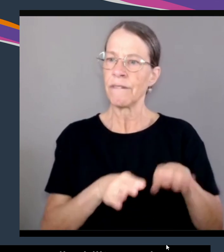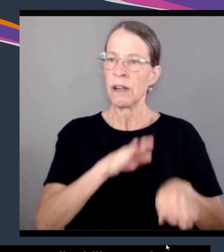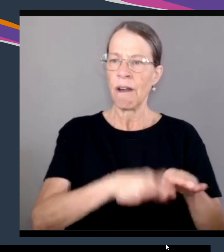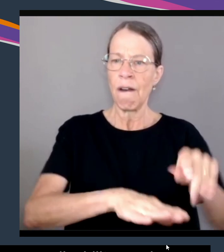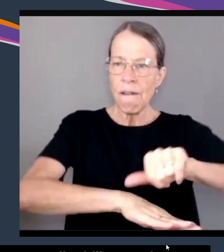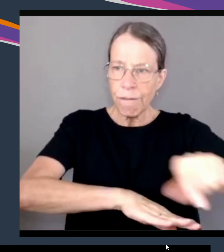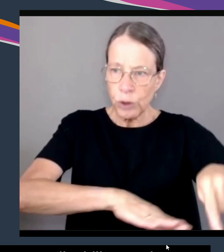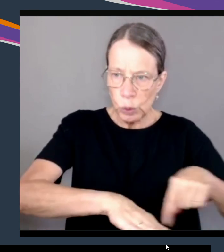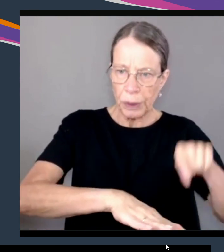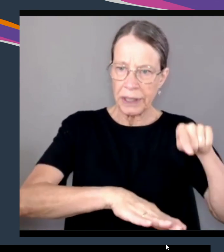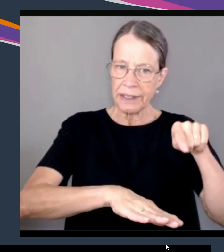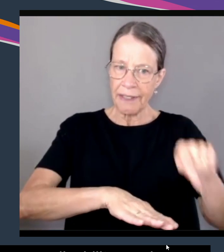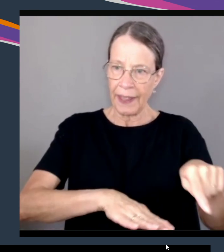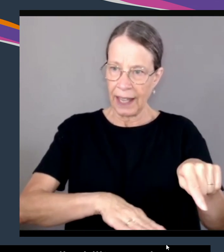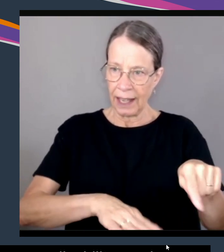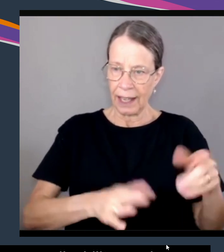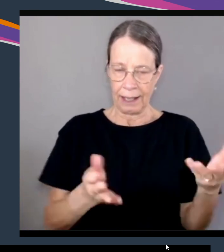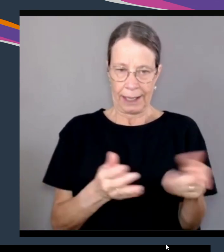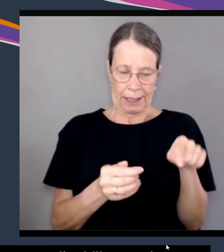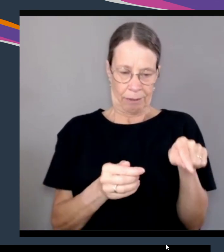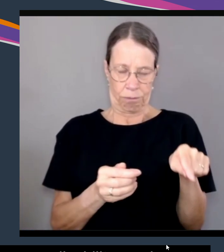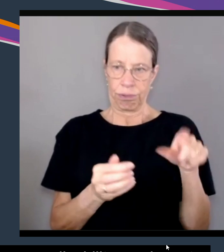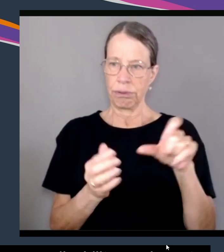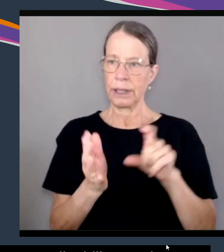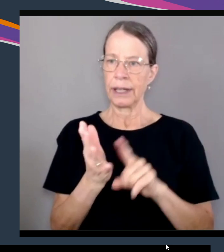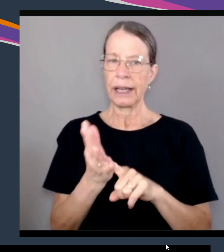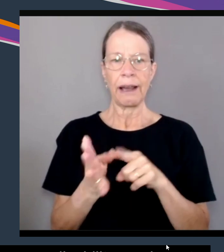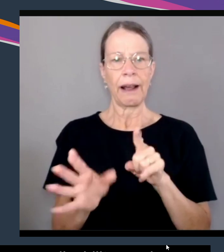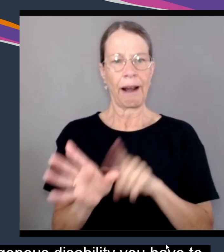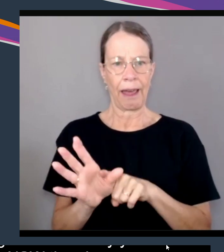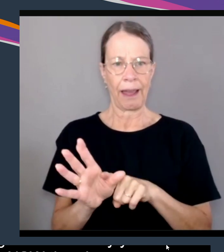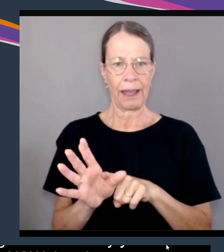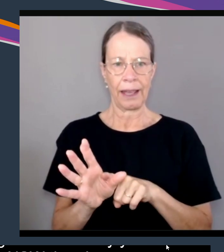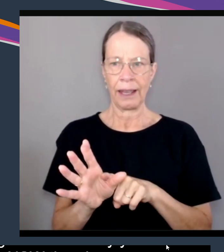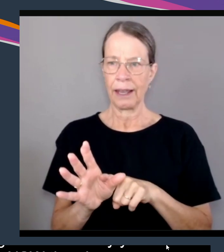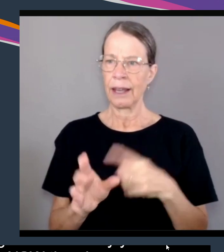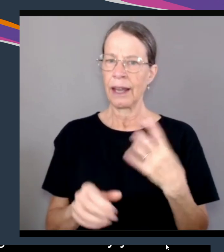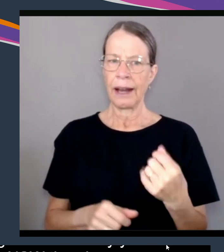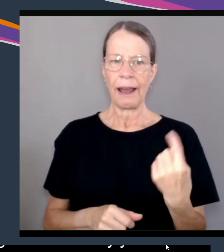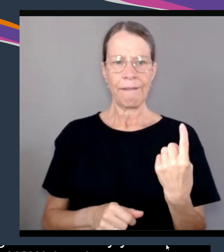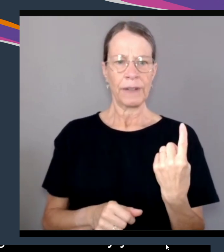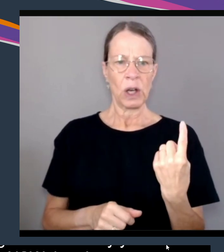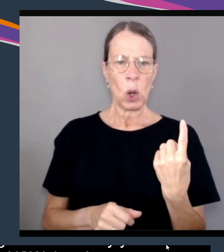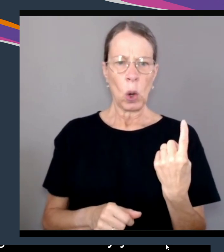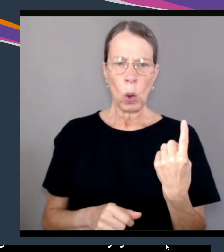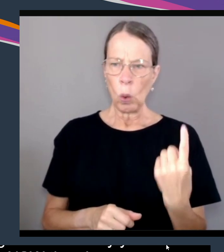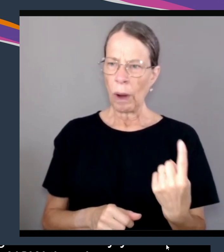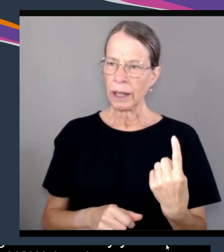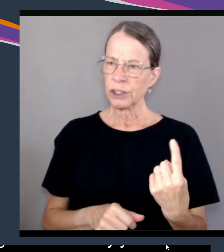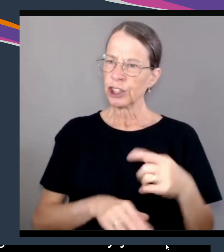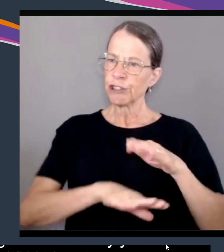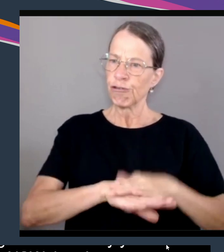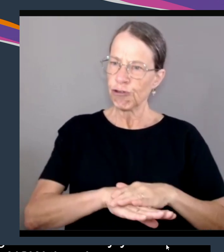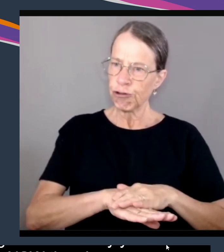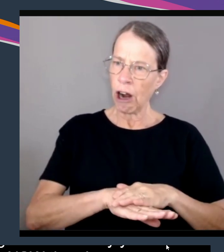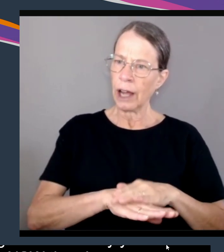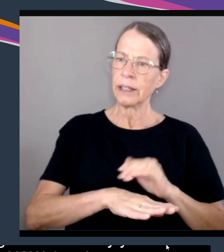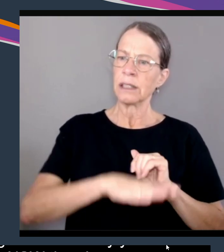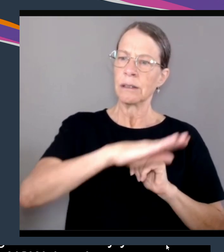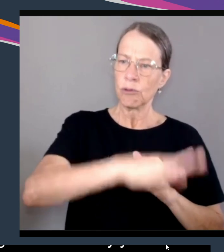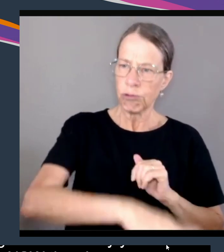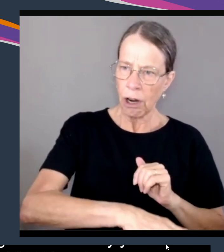amongst those footprints is this single right liner footprint. So right footprint, right footprint, right